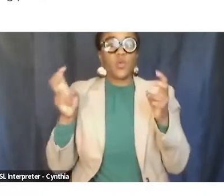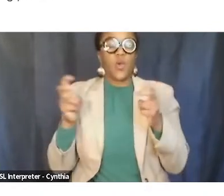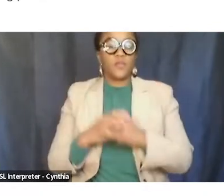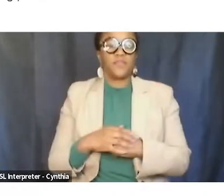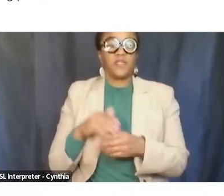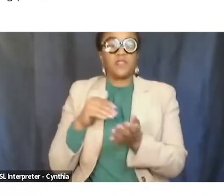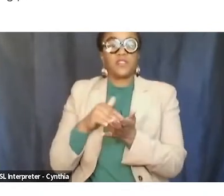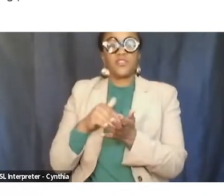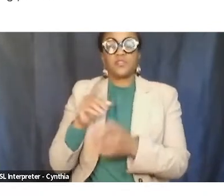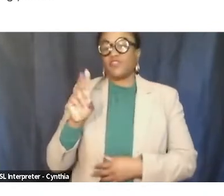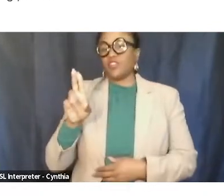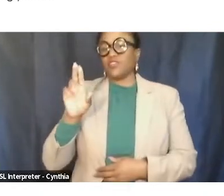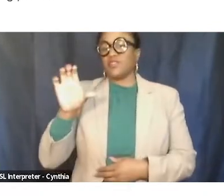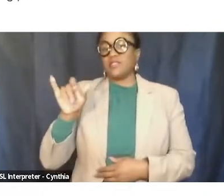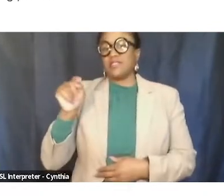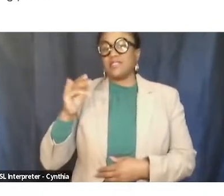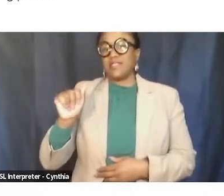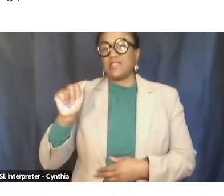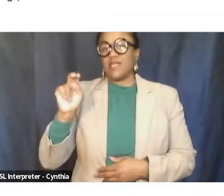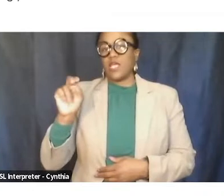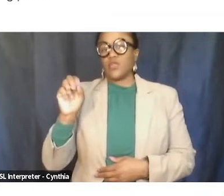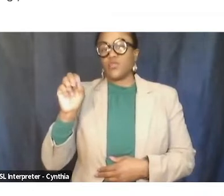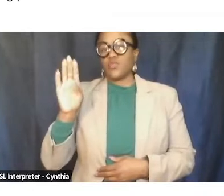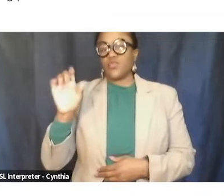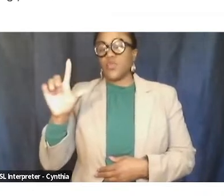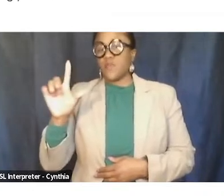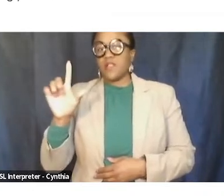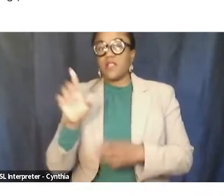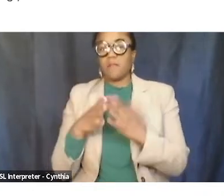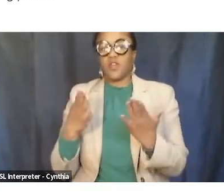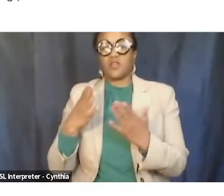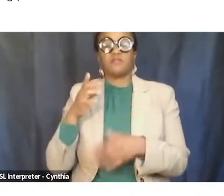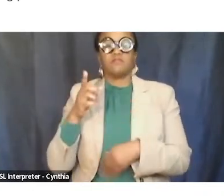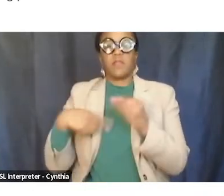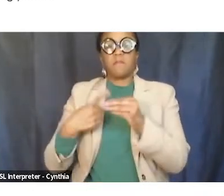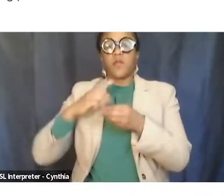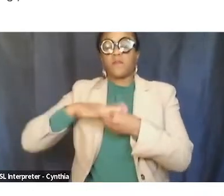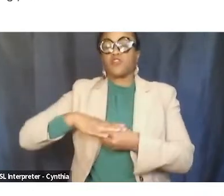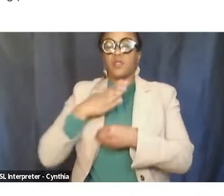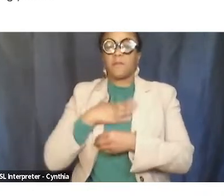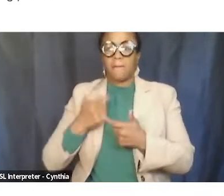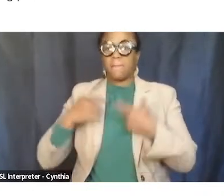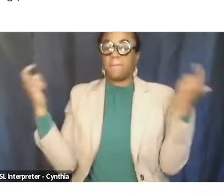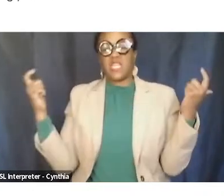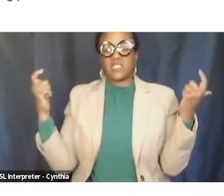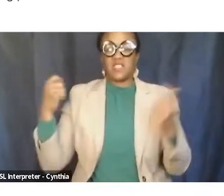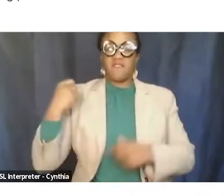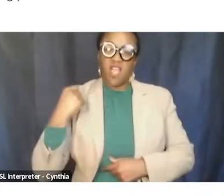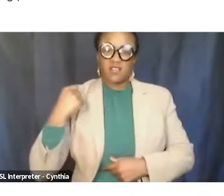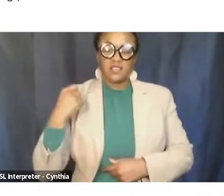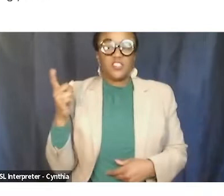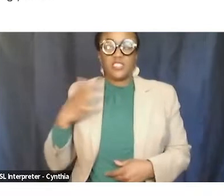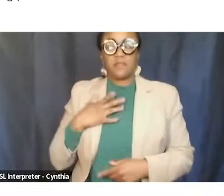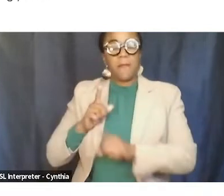Noble's book, Algorithms of Oppression, which I have here in my hands. My biggest flex is that she is my